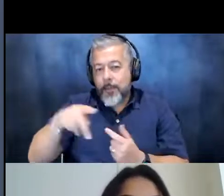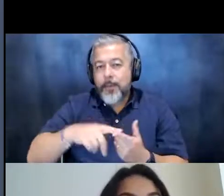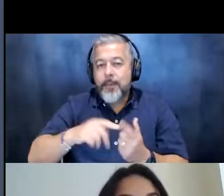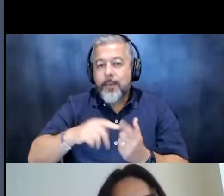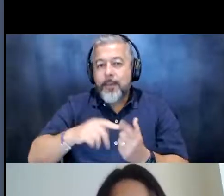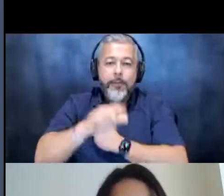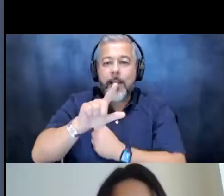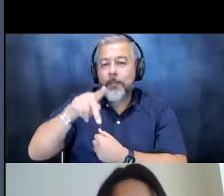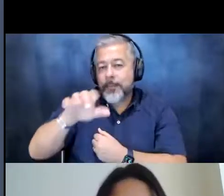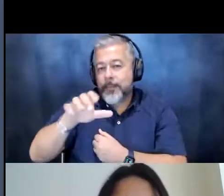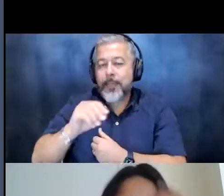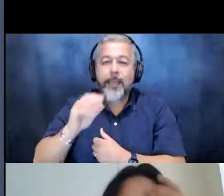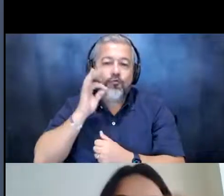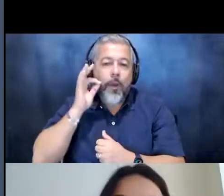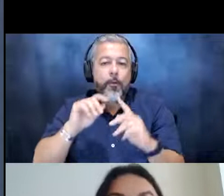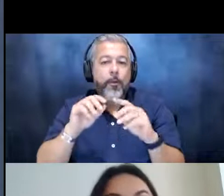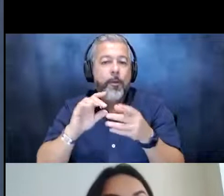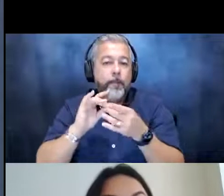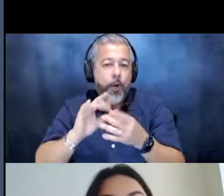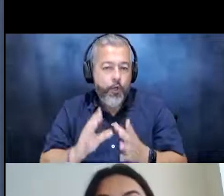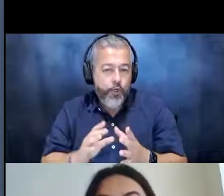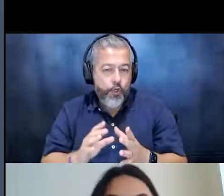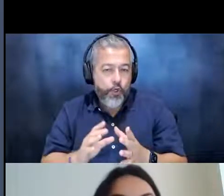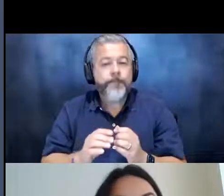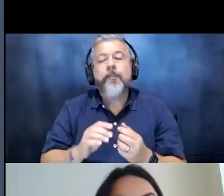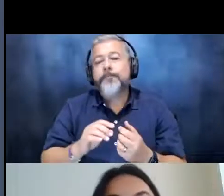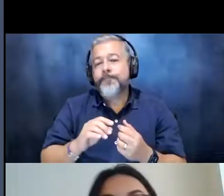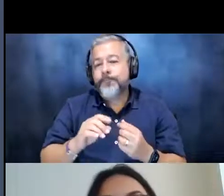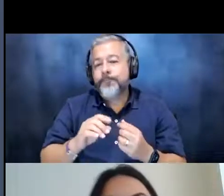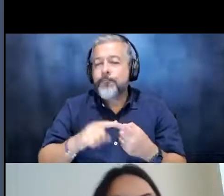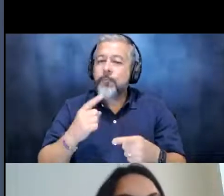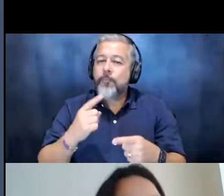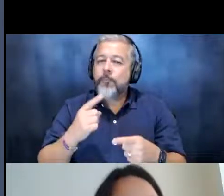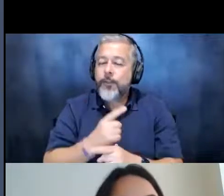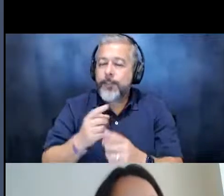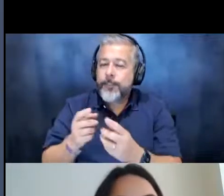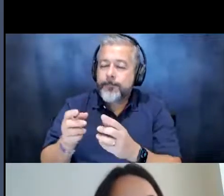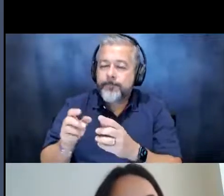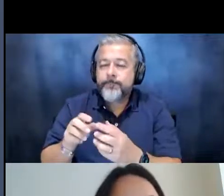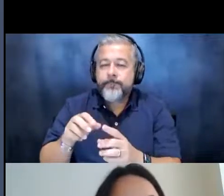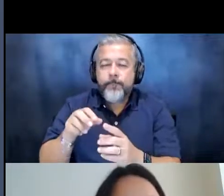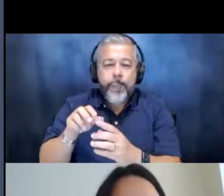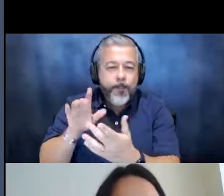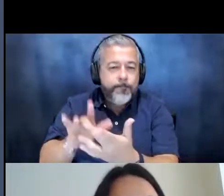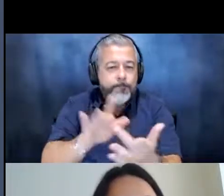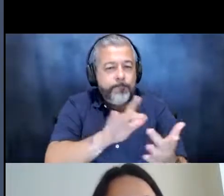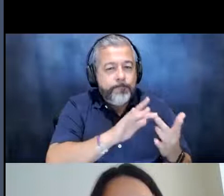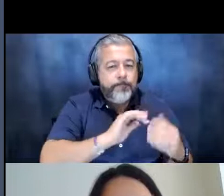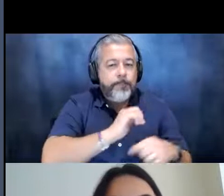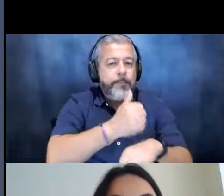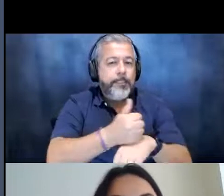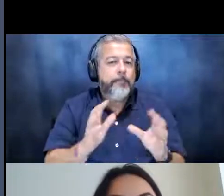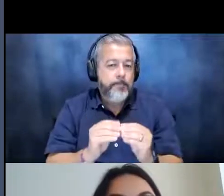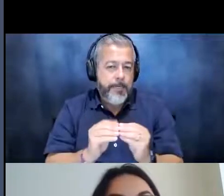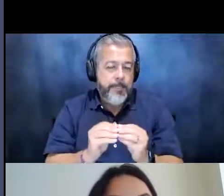LPCs, and our tribal partners in order to accurately and most efficiently set up those meetings.